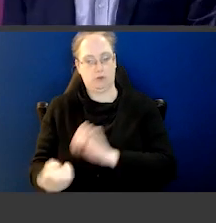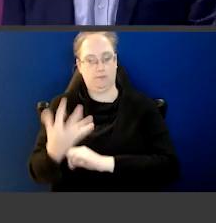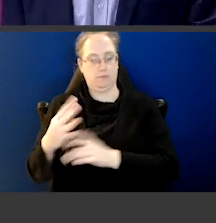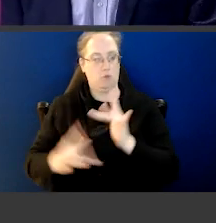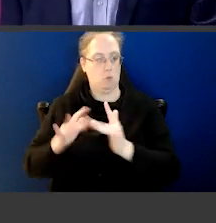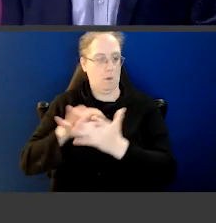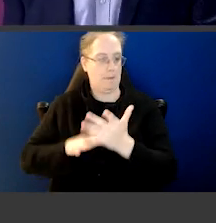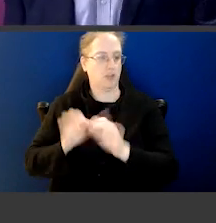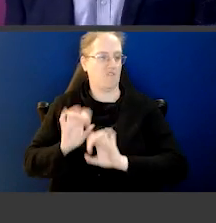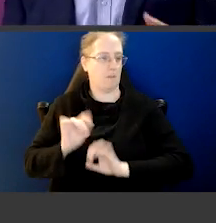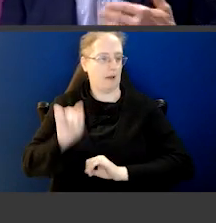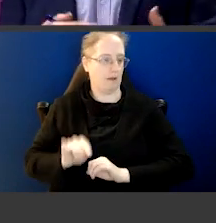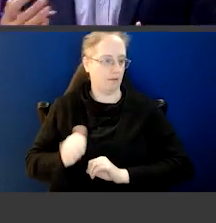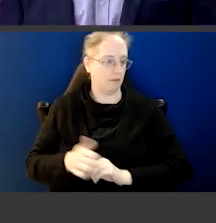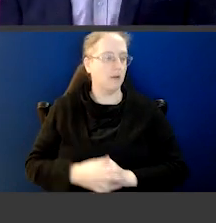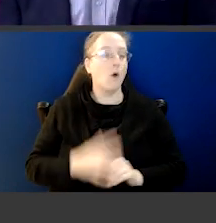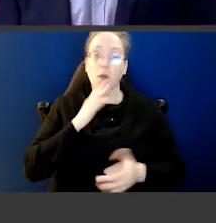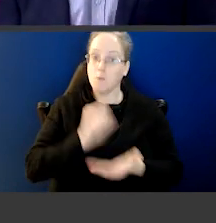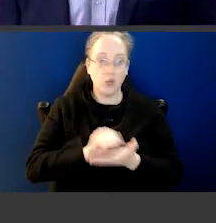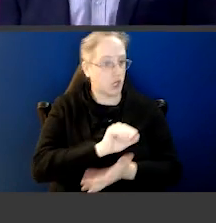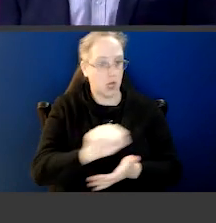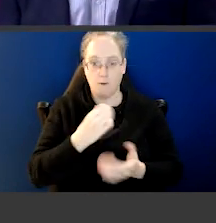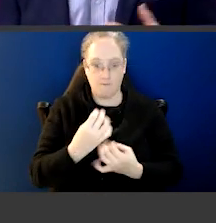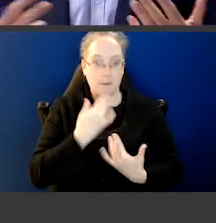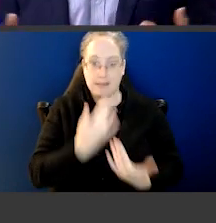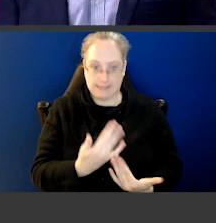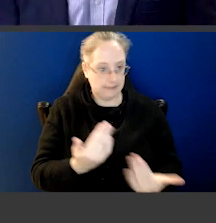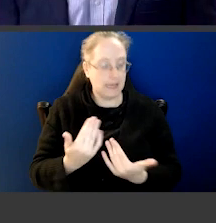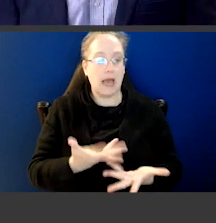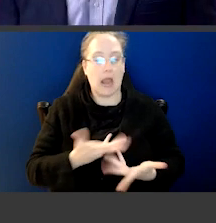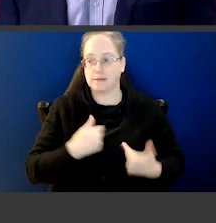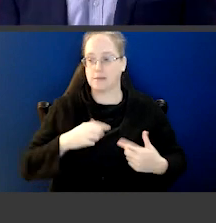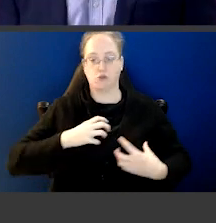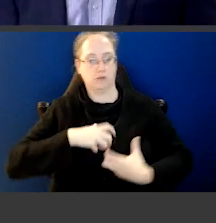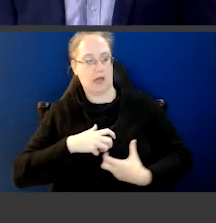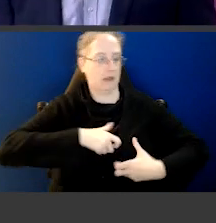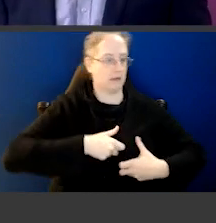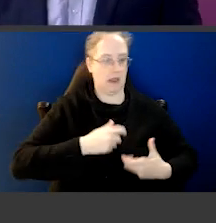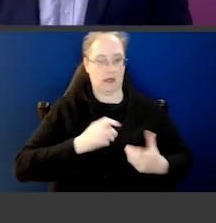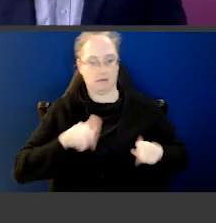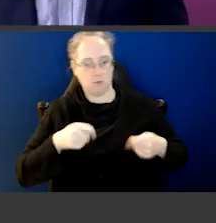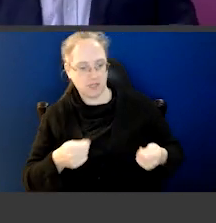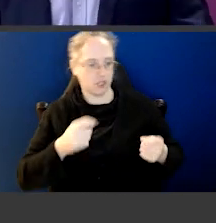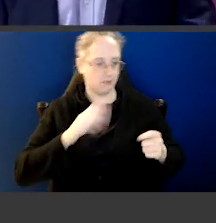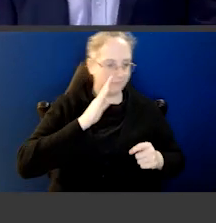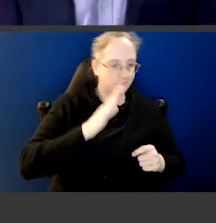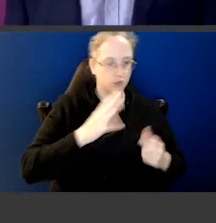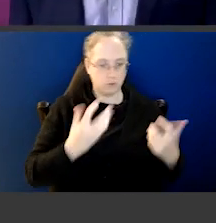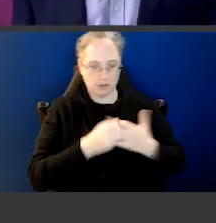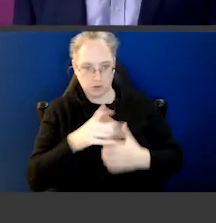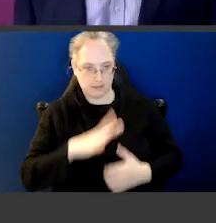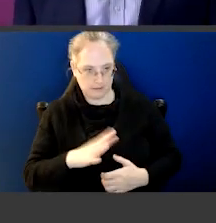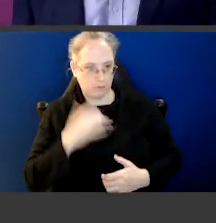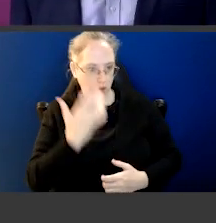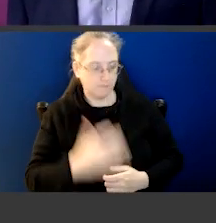we really do appreciate that feedback. It allows us to tailor these formats and these webinars for future presentations. And you'll